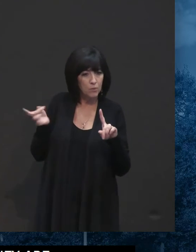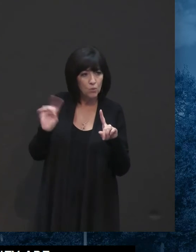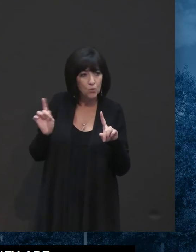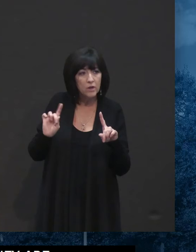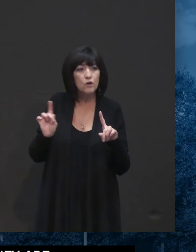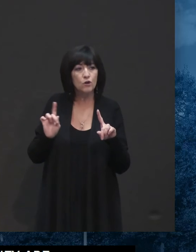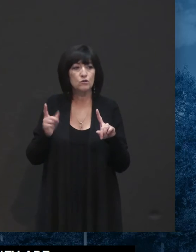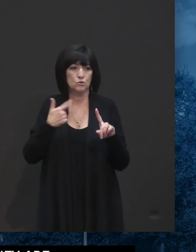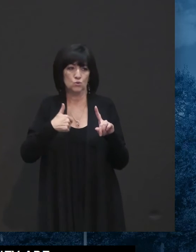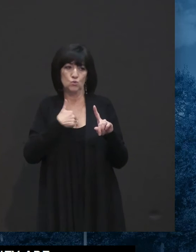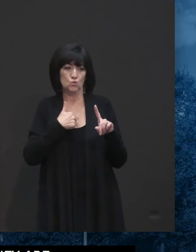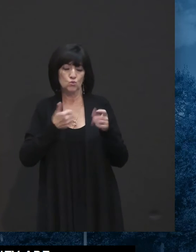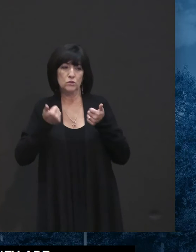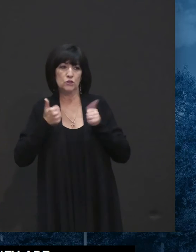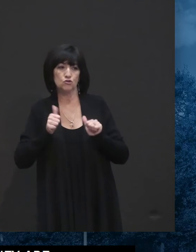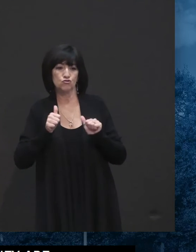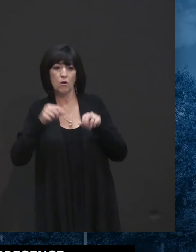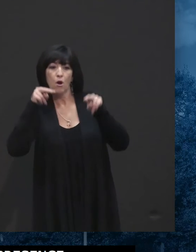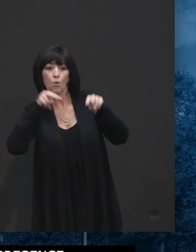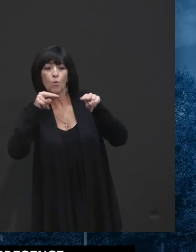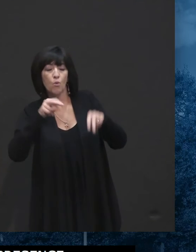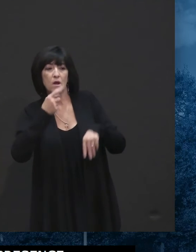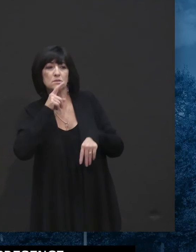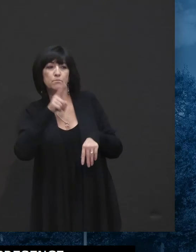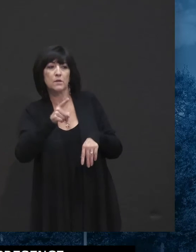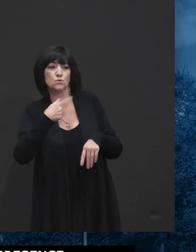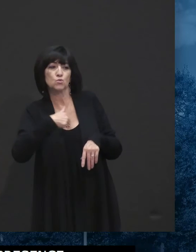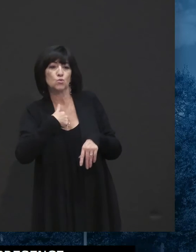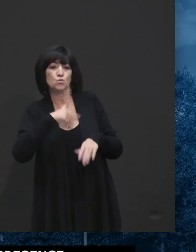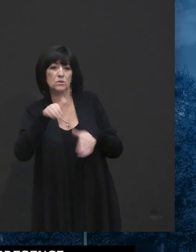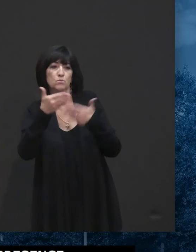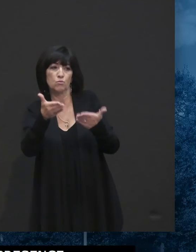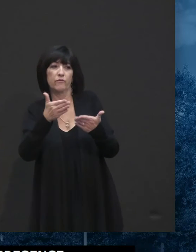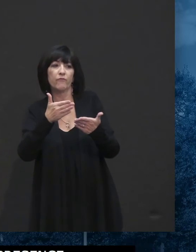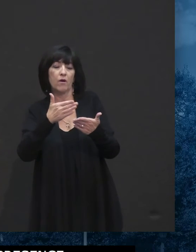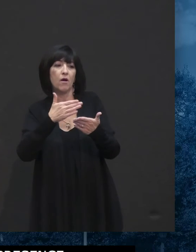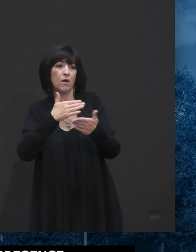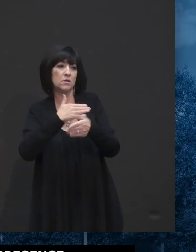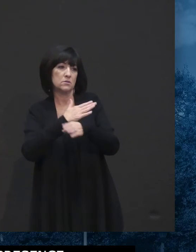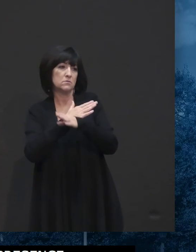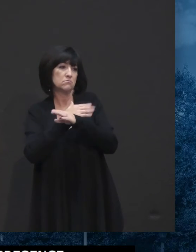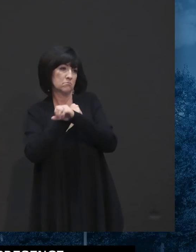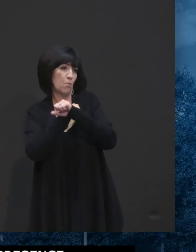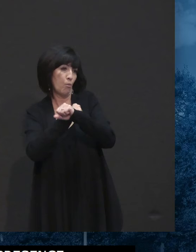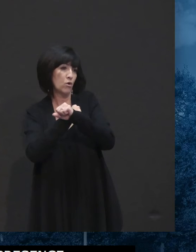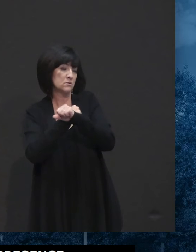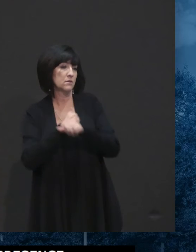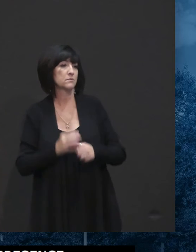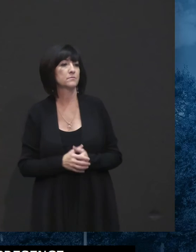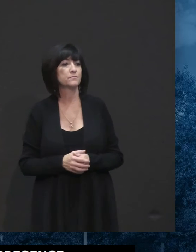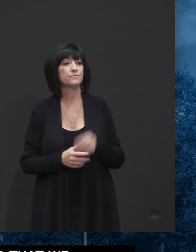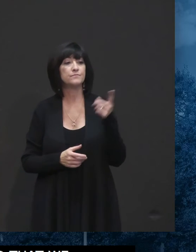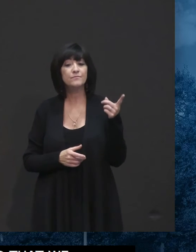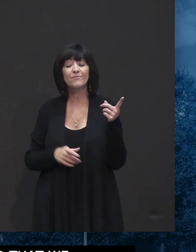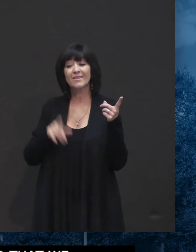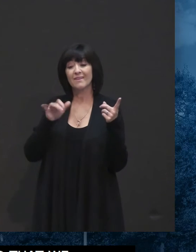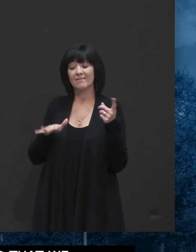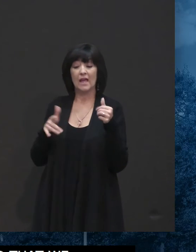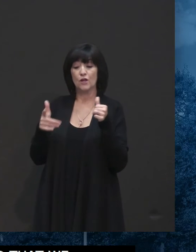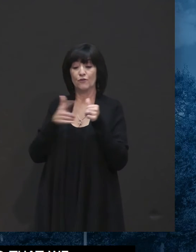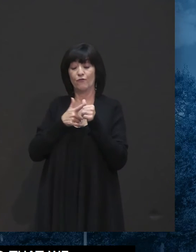get ahead of each of them. So another concern for this election, it was touched on during the first presidential debate,